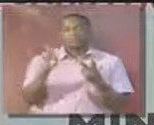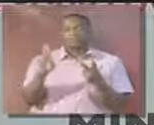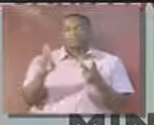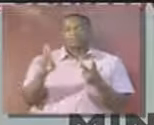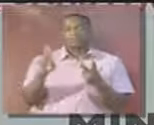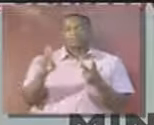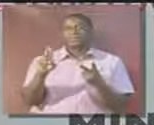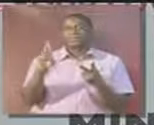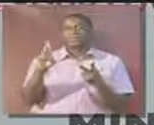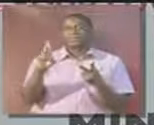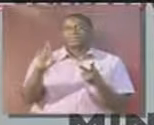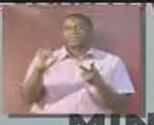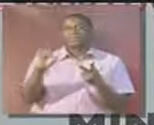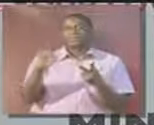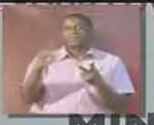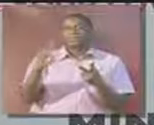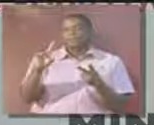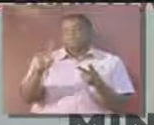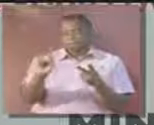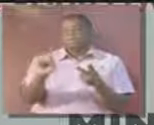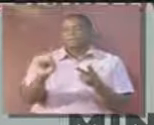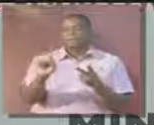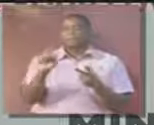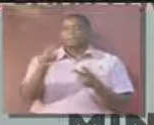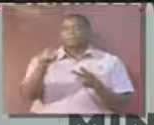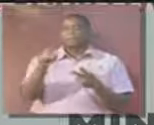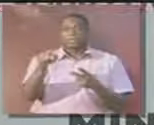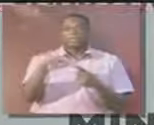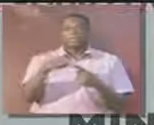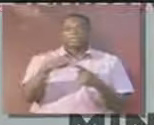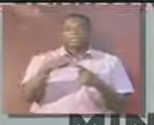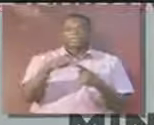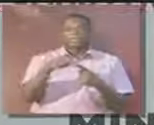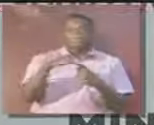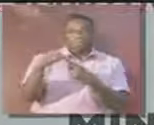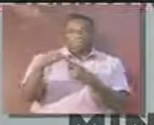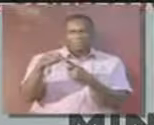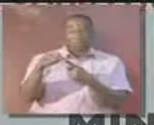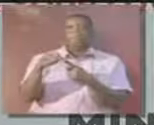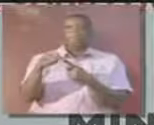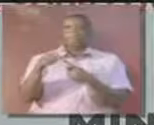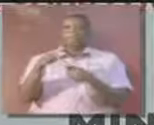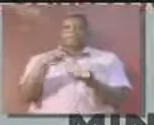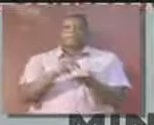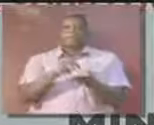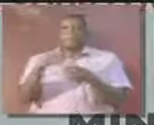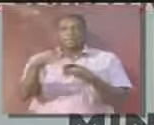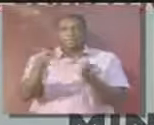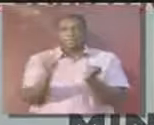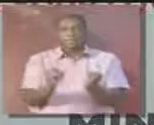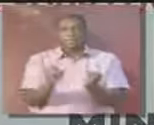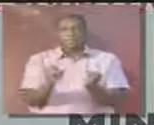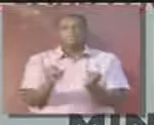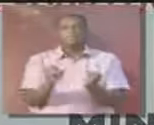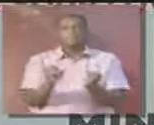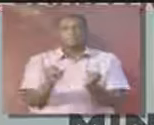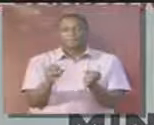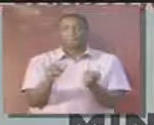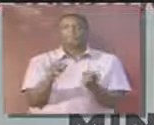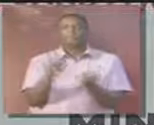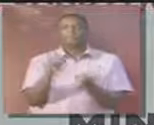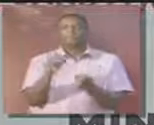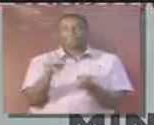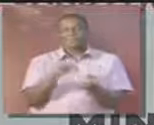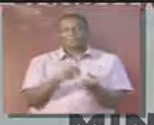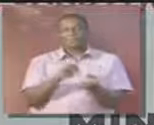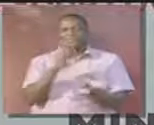Miriam Richards, Principal Medical Officer Institutions, and Dr. Avery Hines, Director of Epidemiology